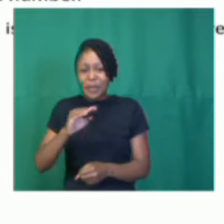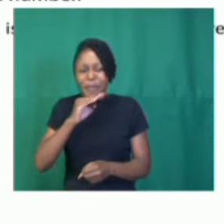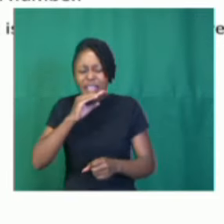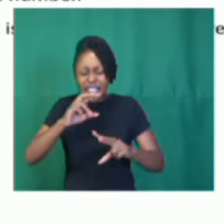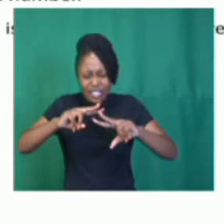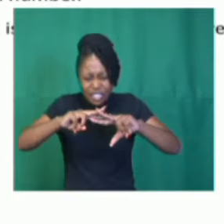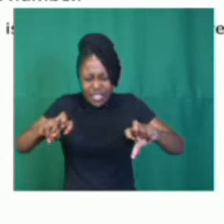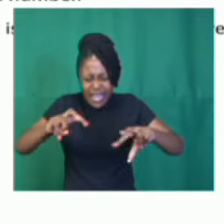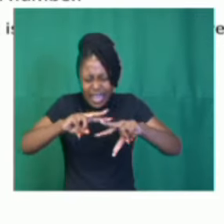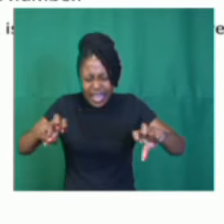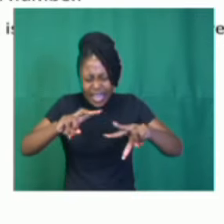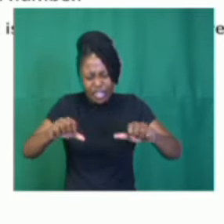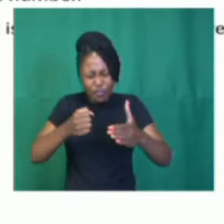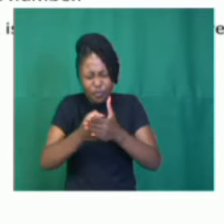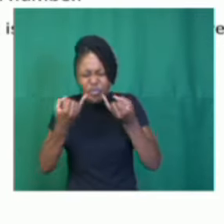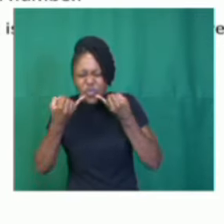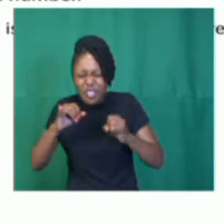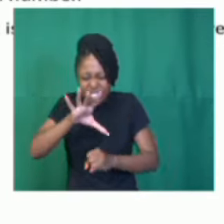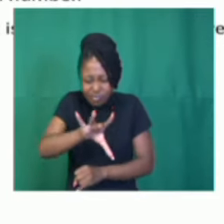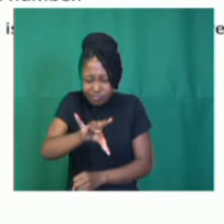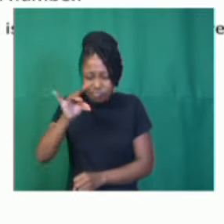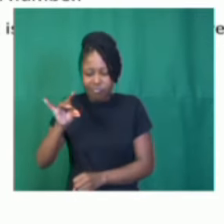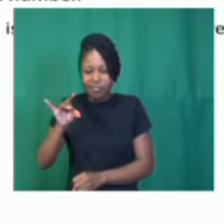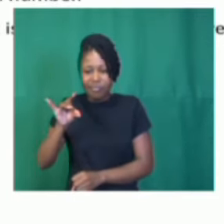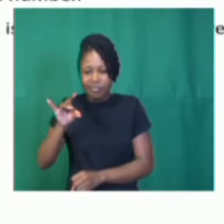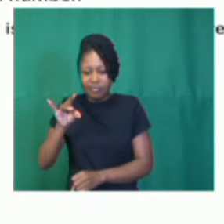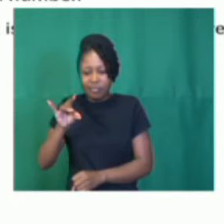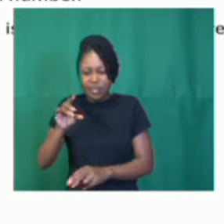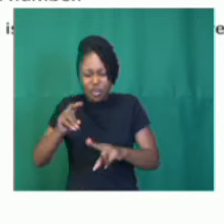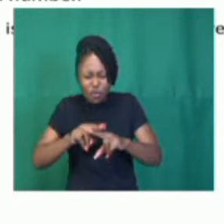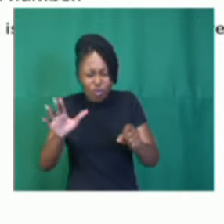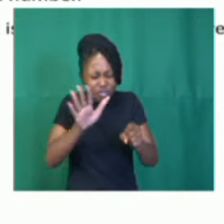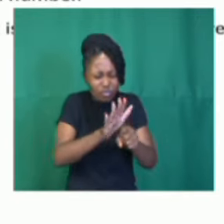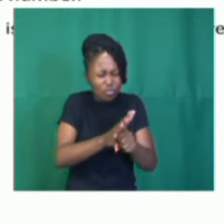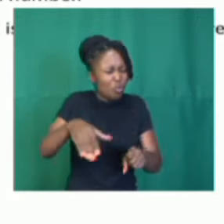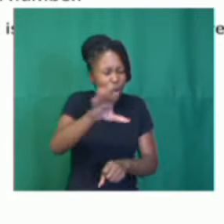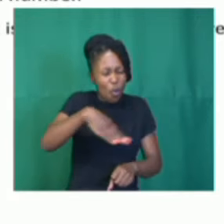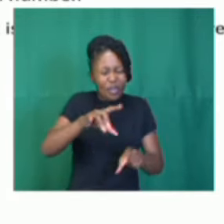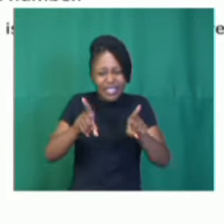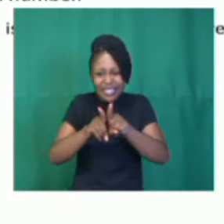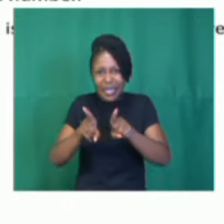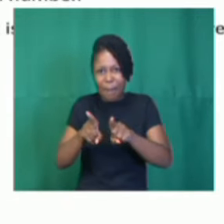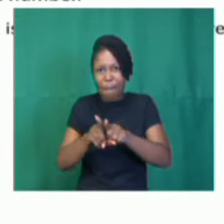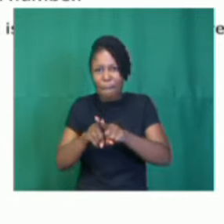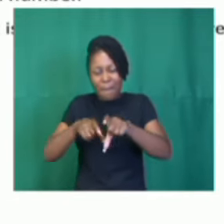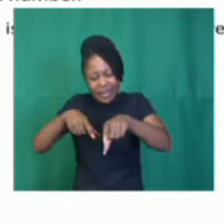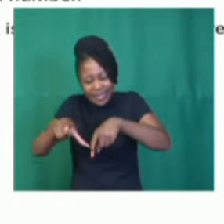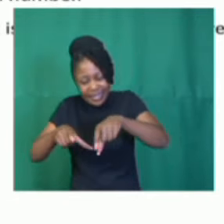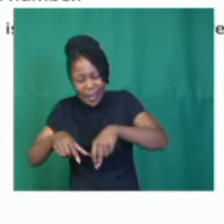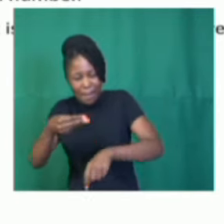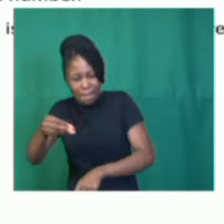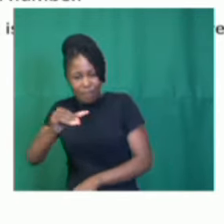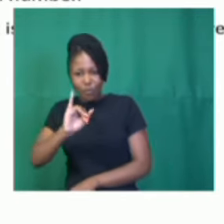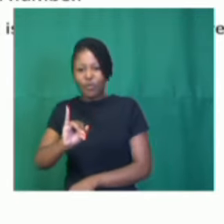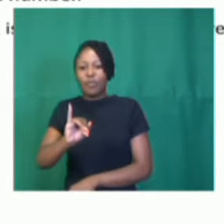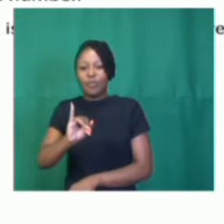of specific information, like you would do maybe in your paper 1 exam or practice. So let us go